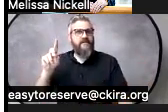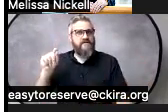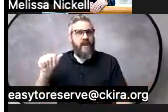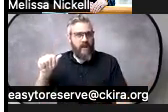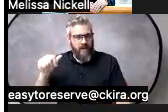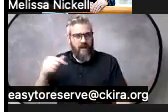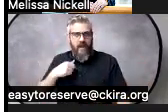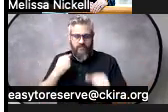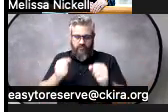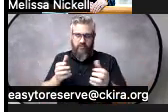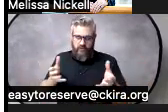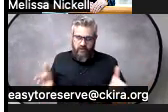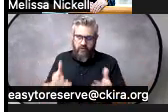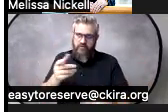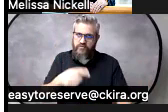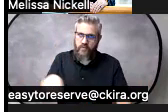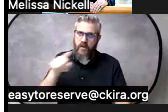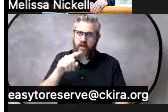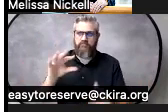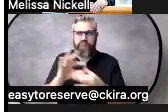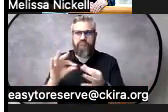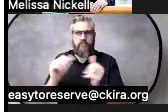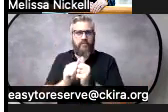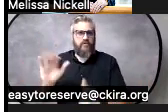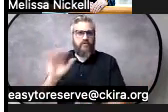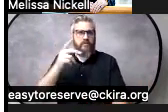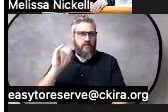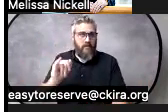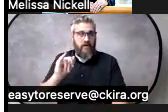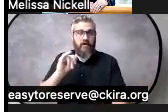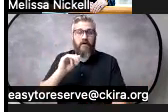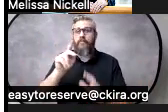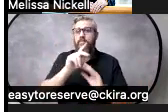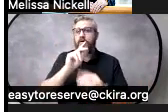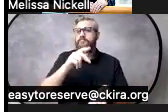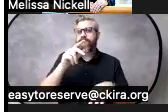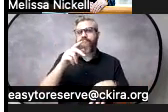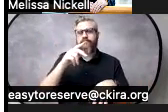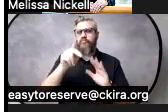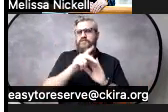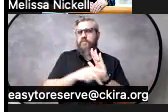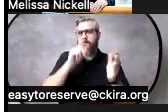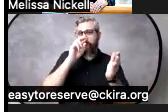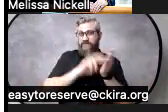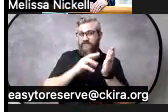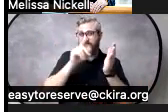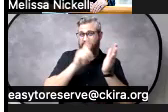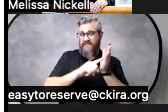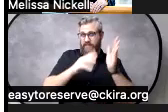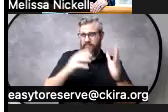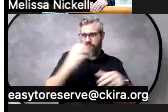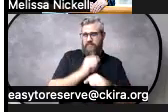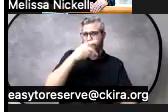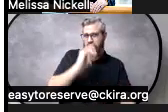strongly encouraging you all to speak with your PIs, principal investigators, or your lab head and ask them to be included